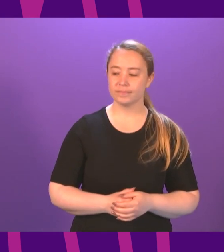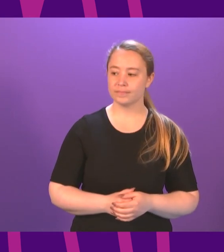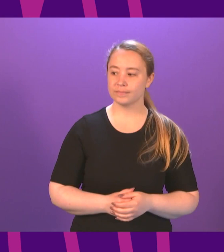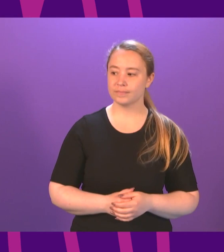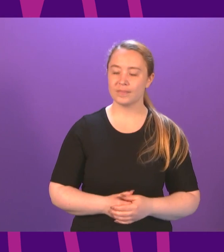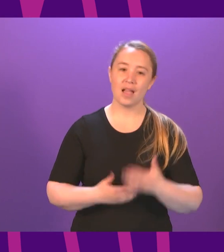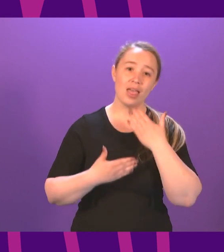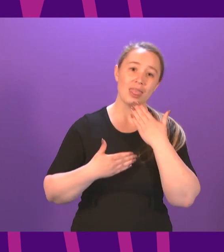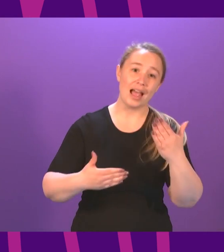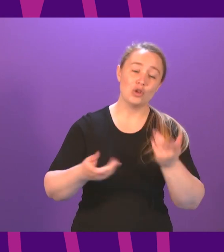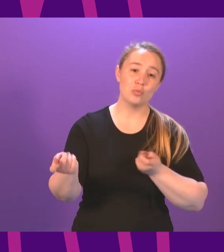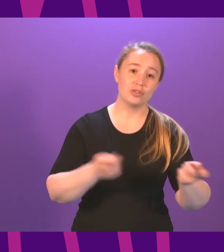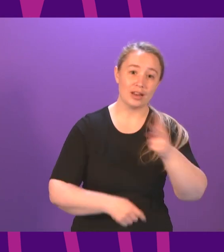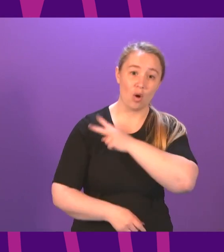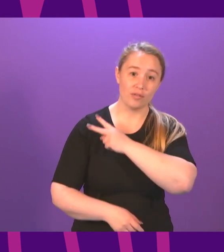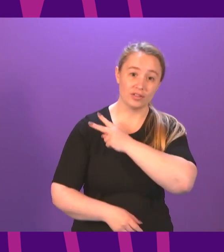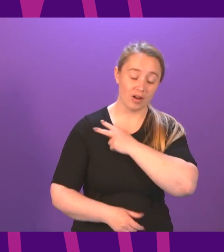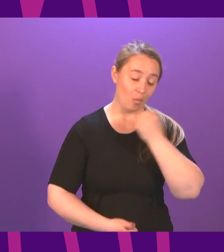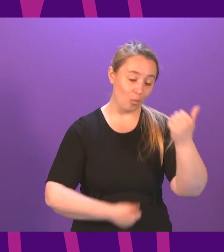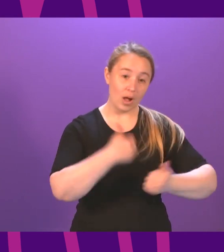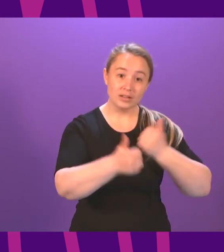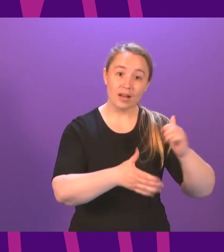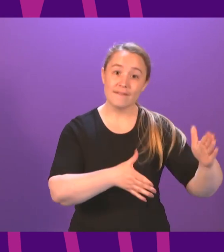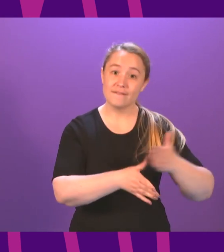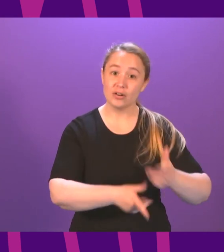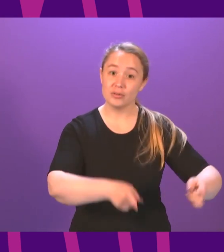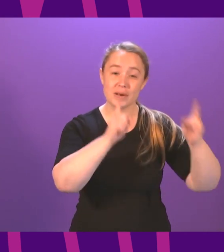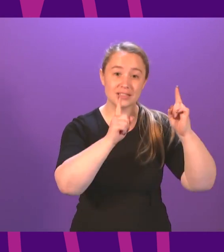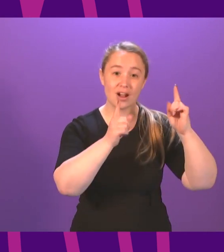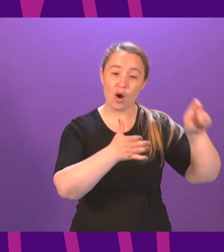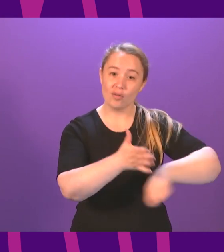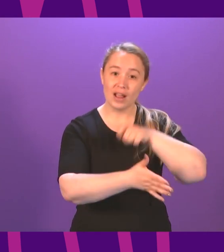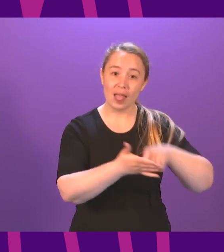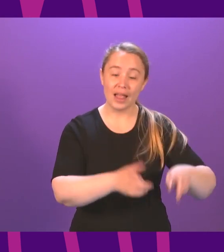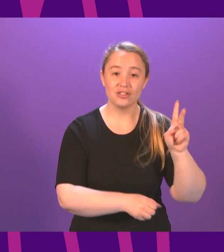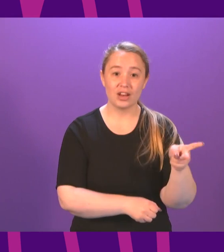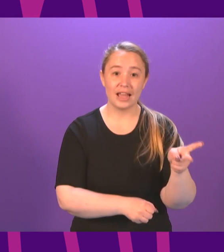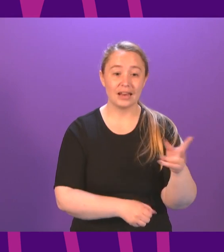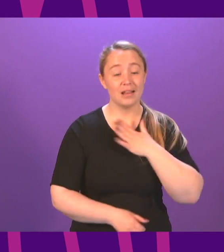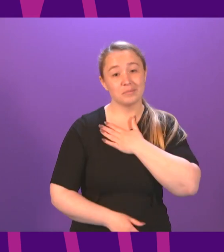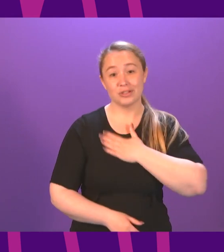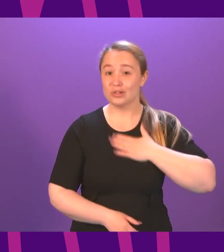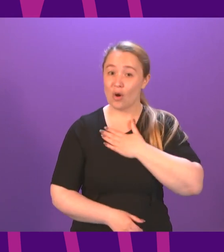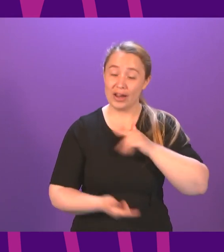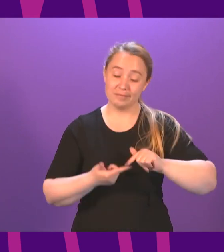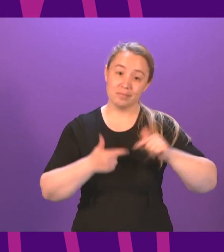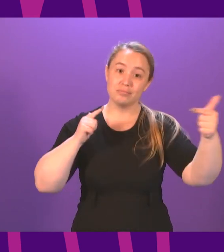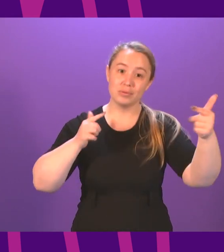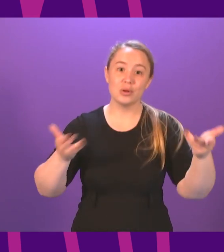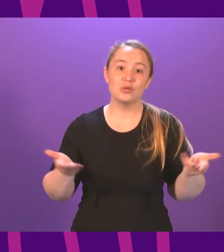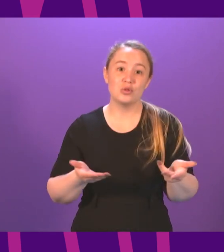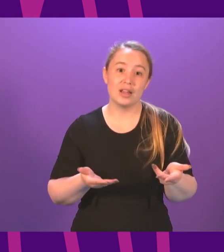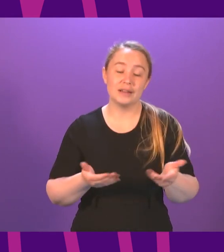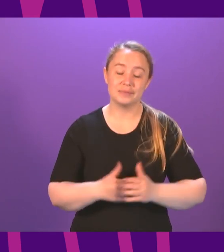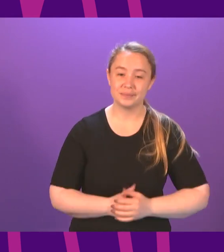Thank you, Presiding Officer. I extend my congratulations to the First Minister on her re-election, and I'm sorry I can't be with you all today in person in the Chamber to mark